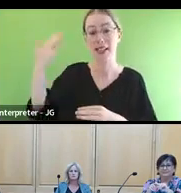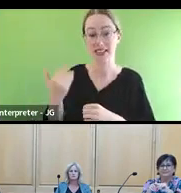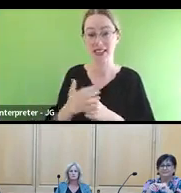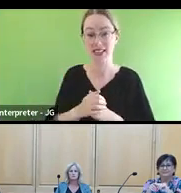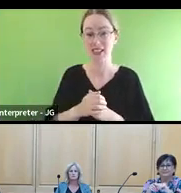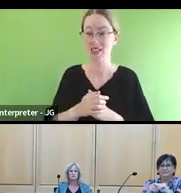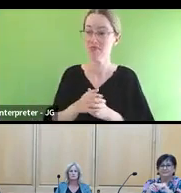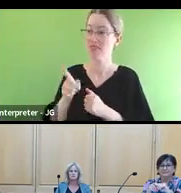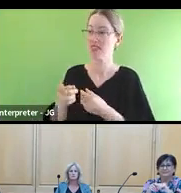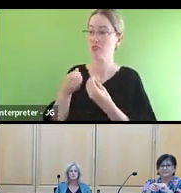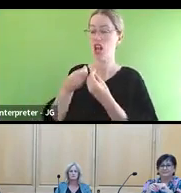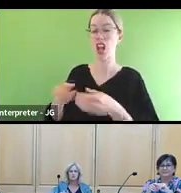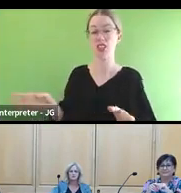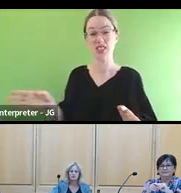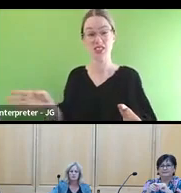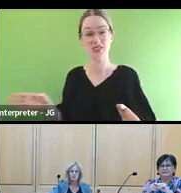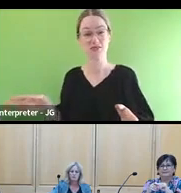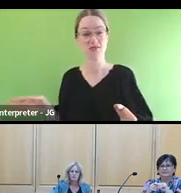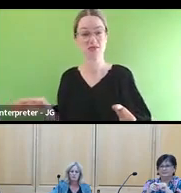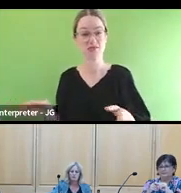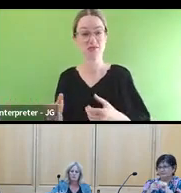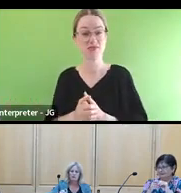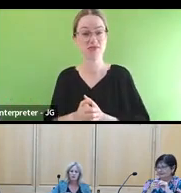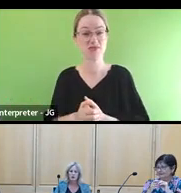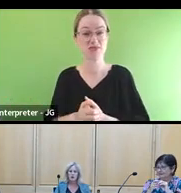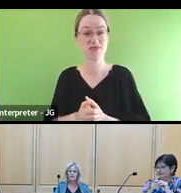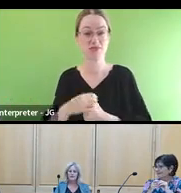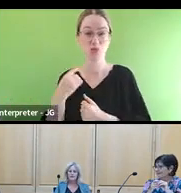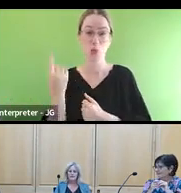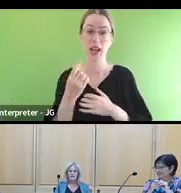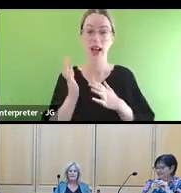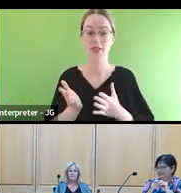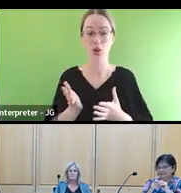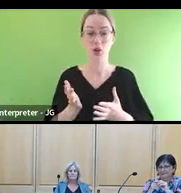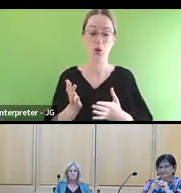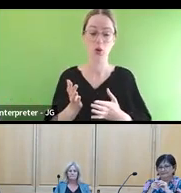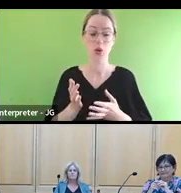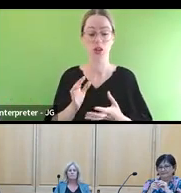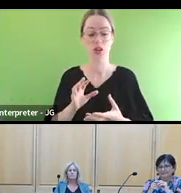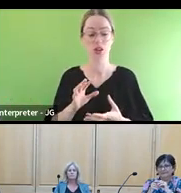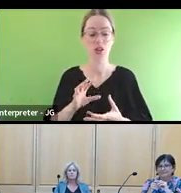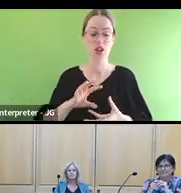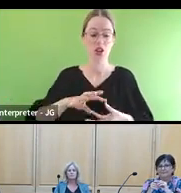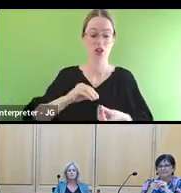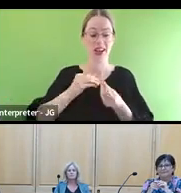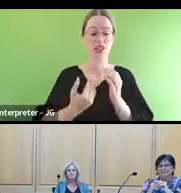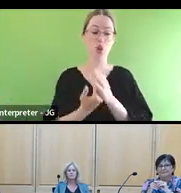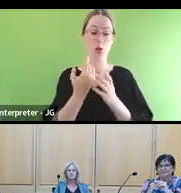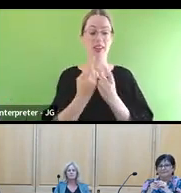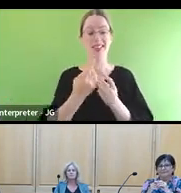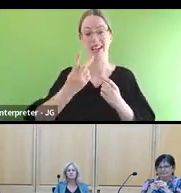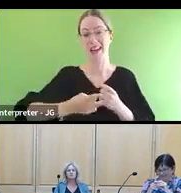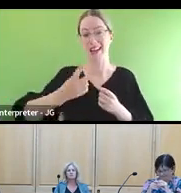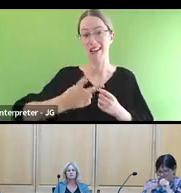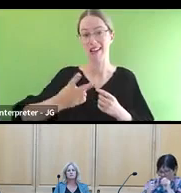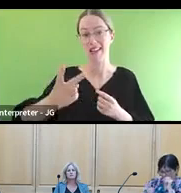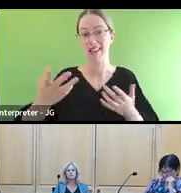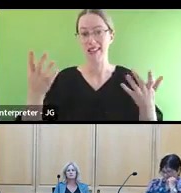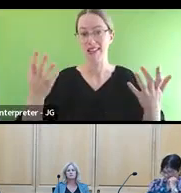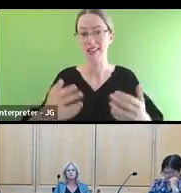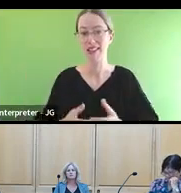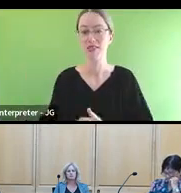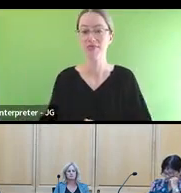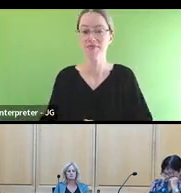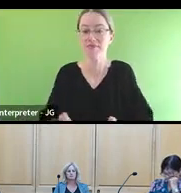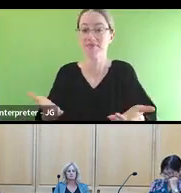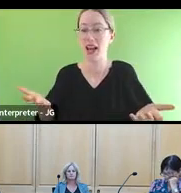just all been lost? Do we just have to keep reinventing the wheel all the time? I